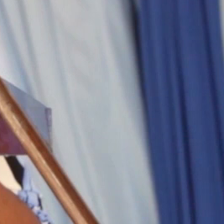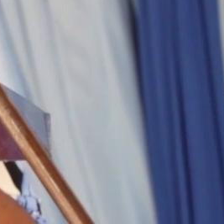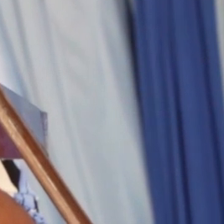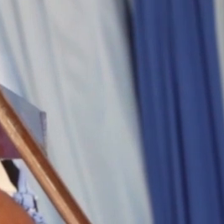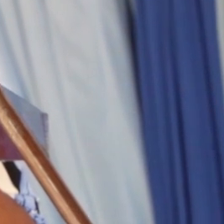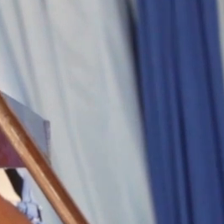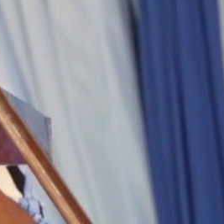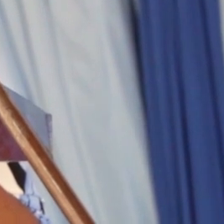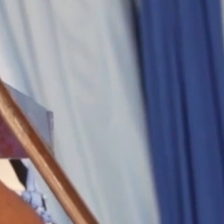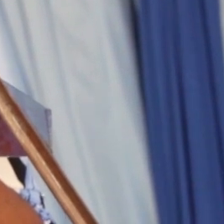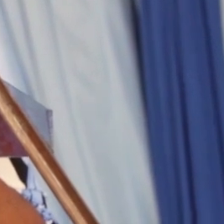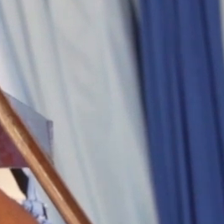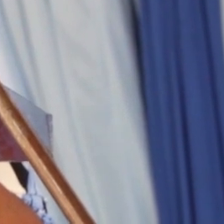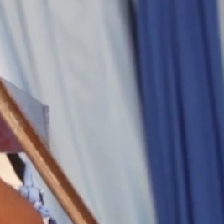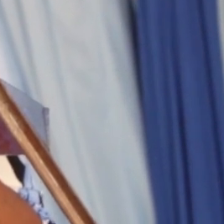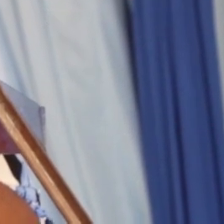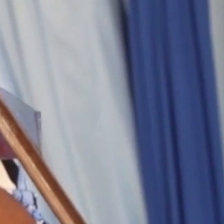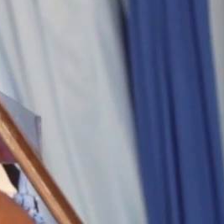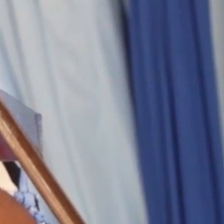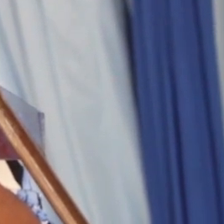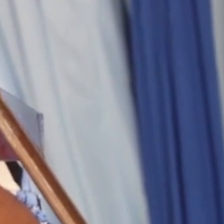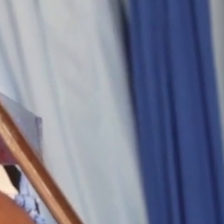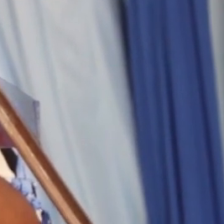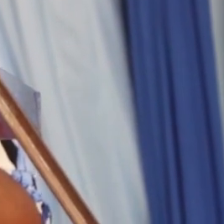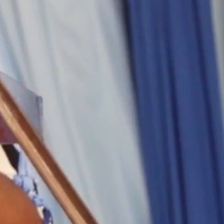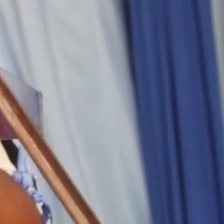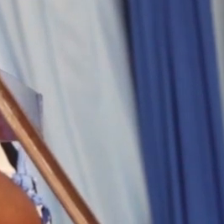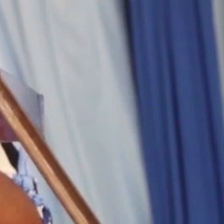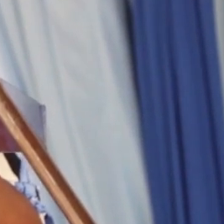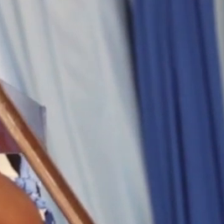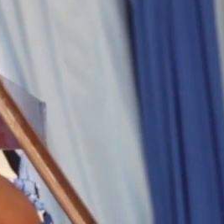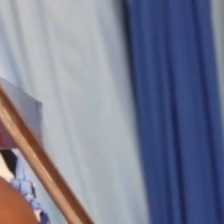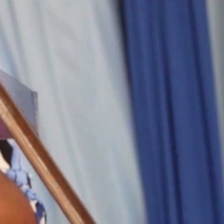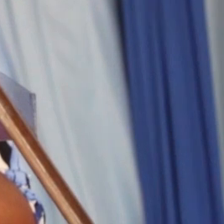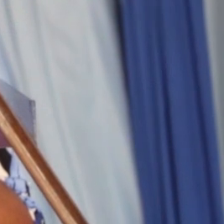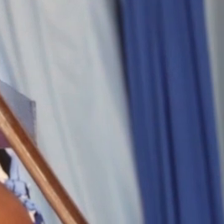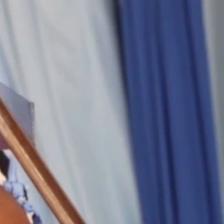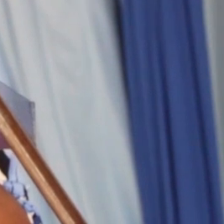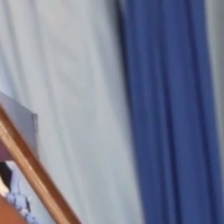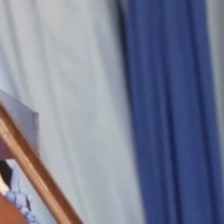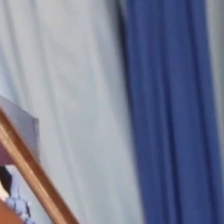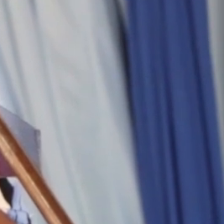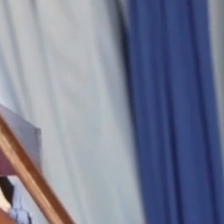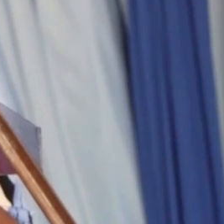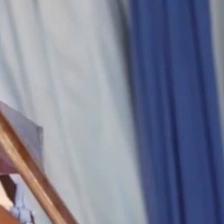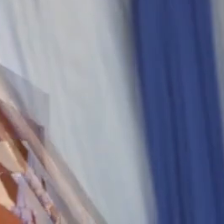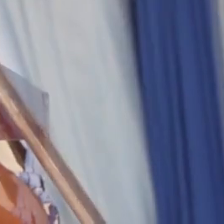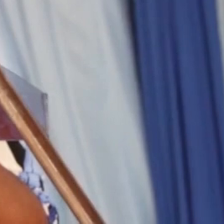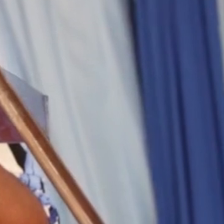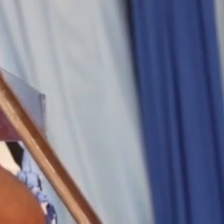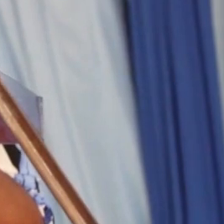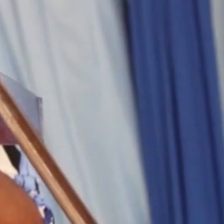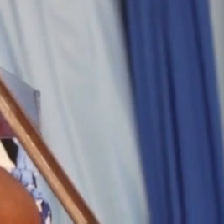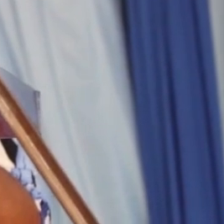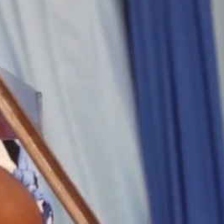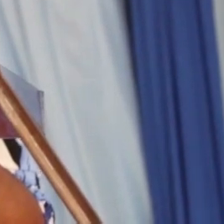honor. And now, Jehovah God, we have gone through many problems, but you have always been with us. We pray